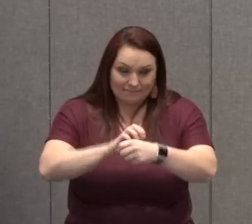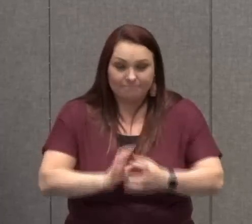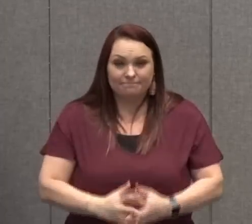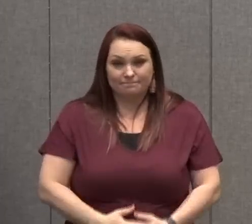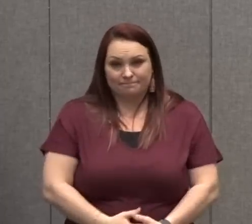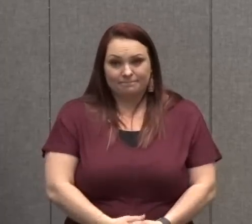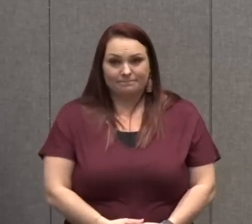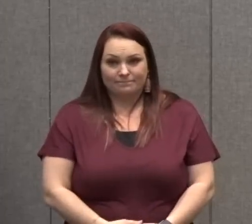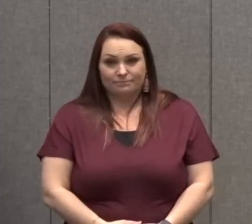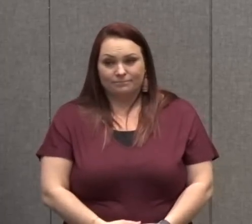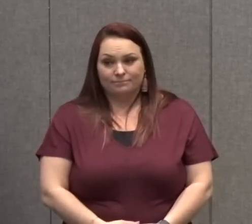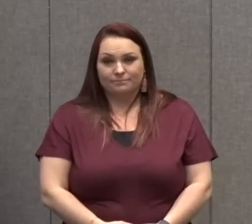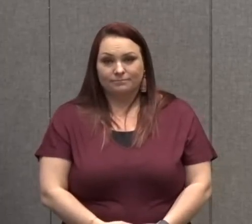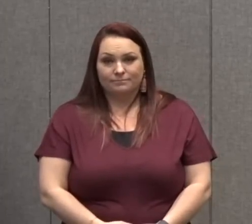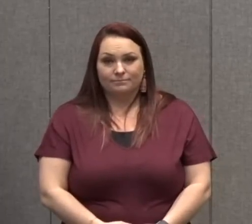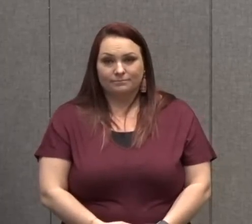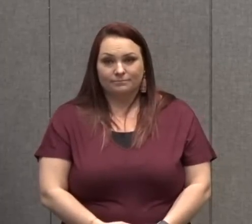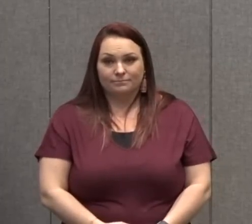bite bite